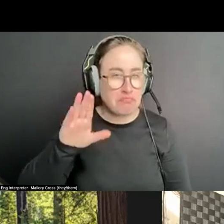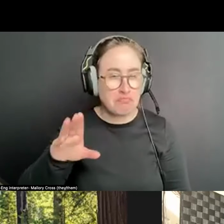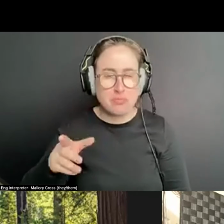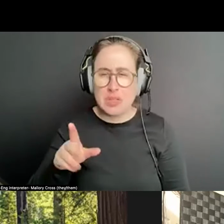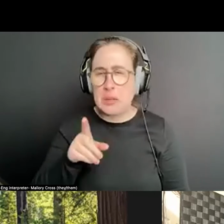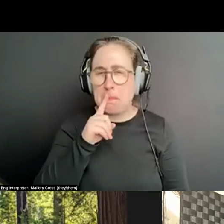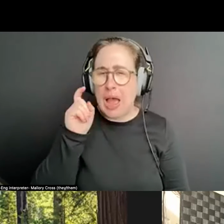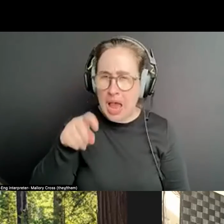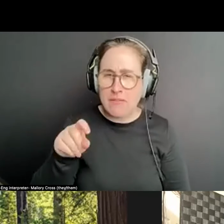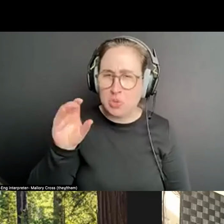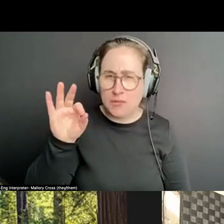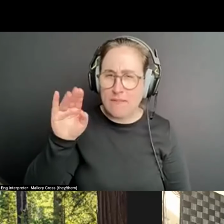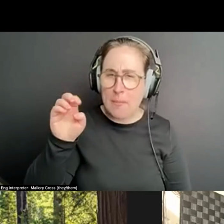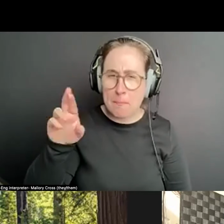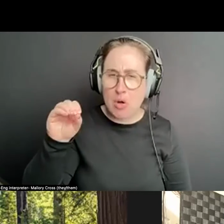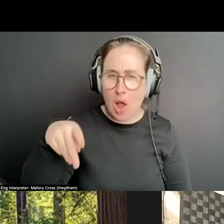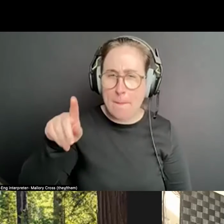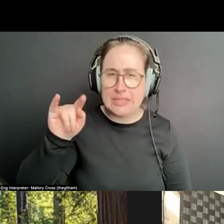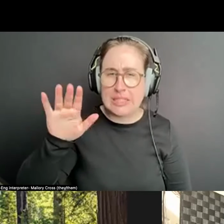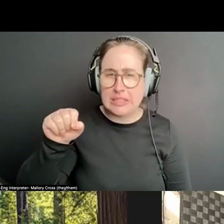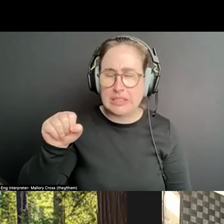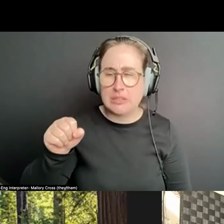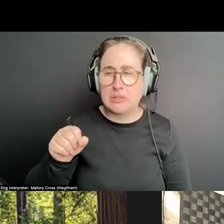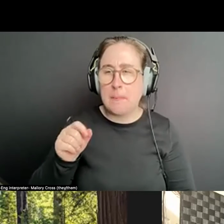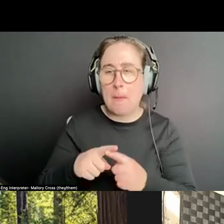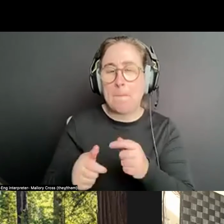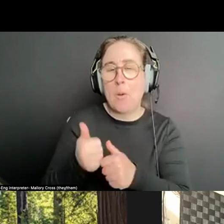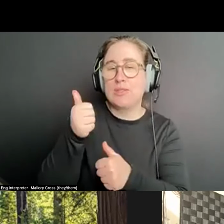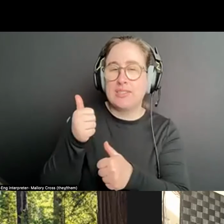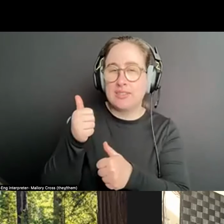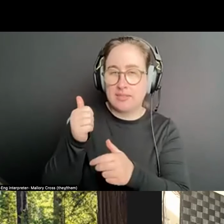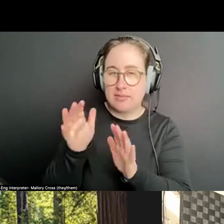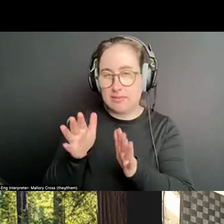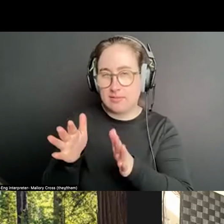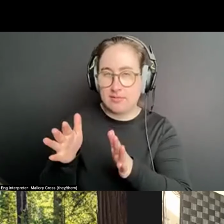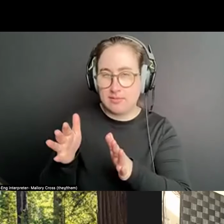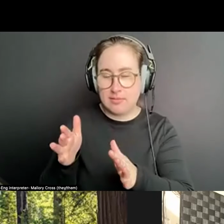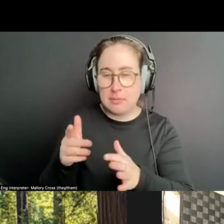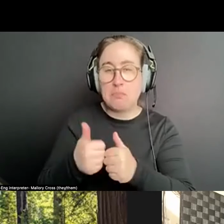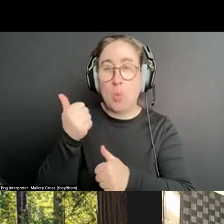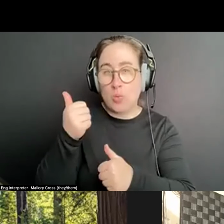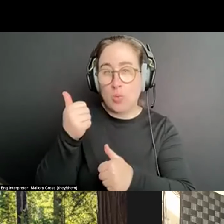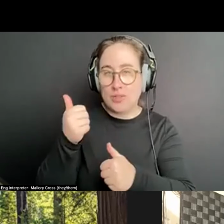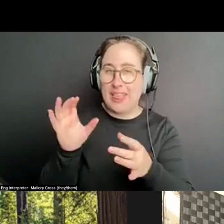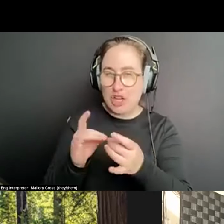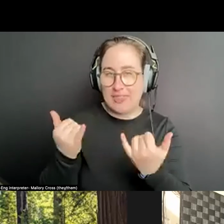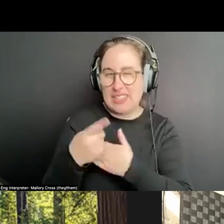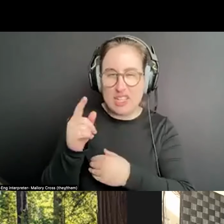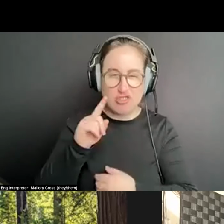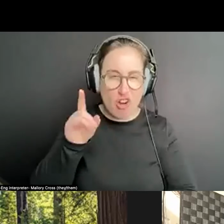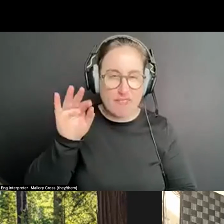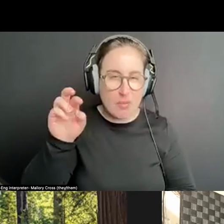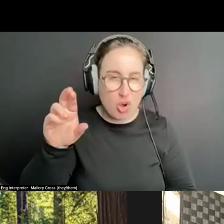fiber optic, but most of the, other than that last mile, most of the connections these days are fiber